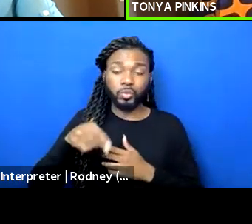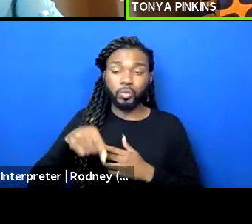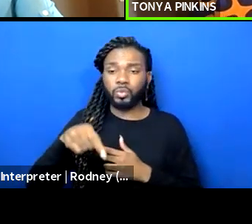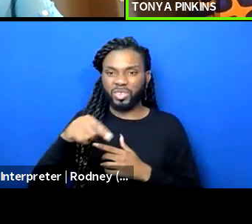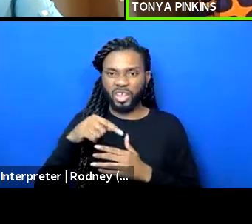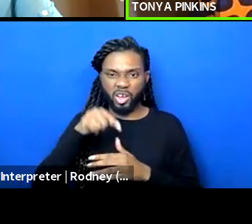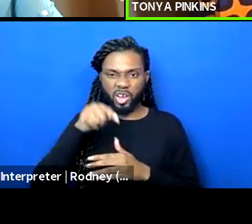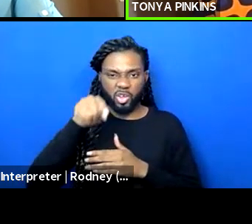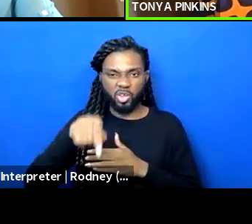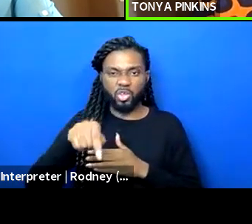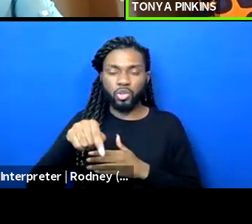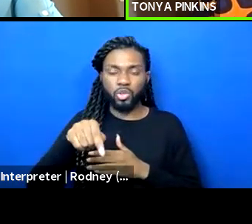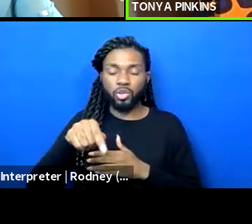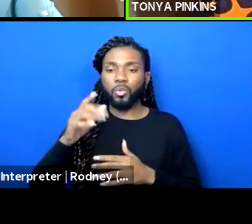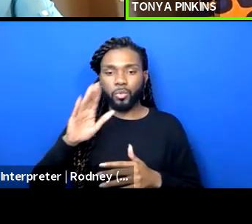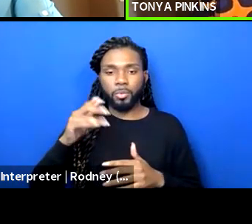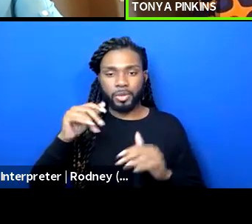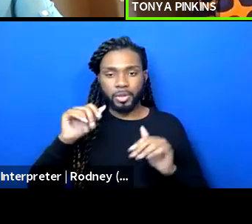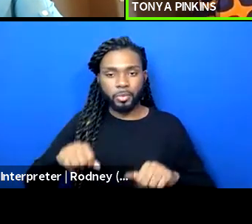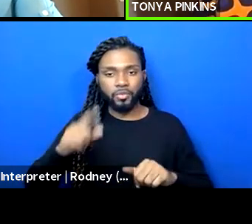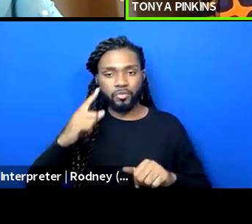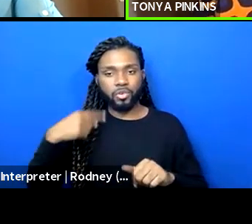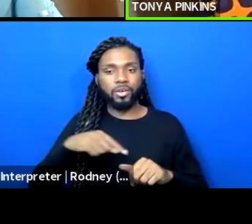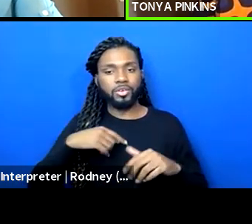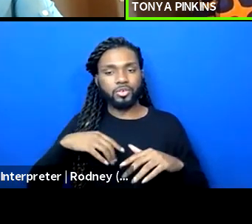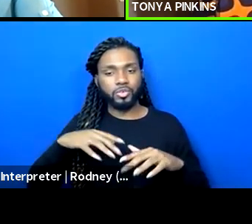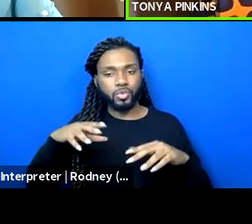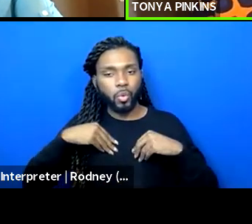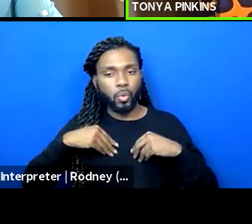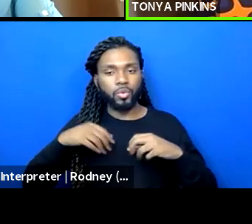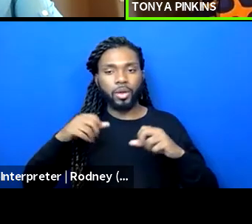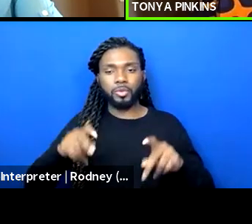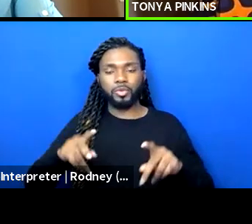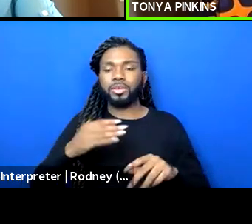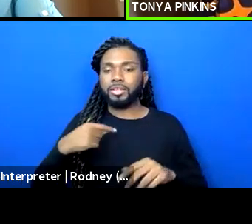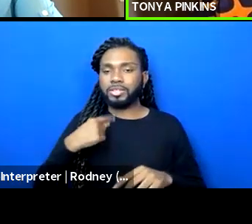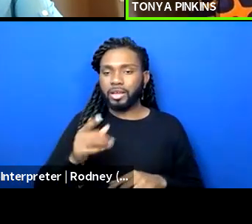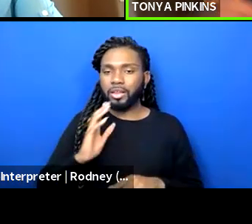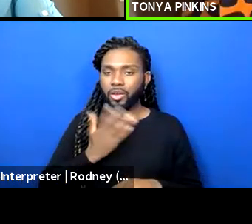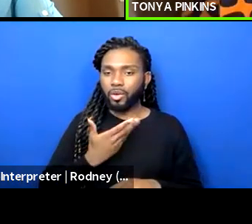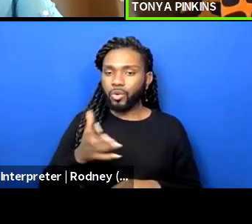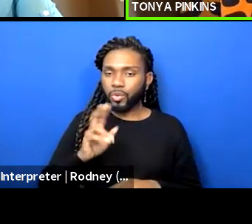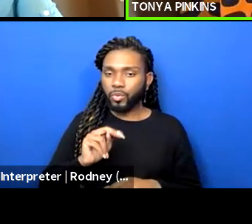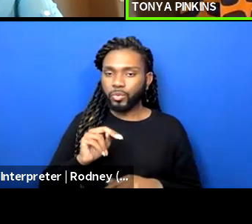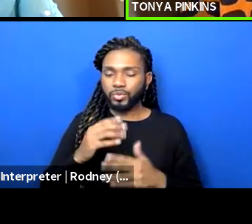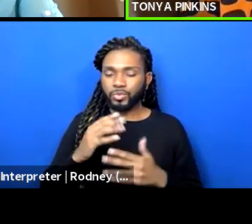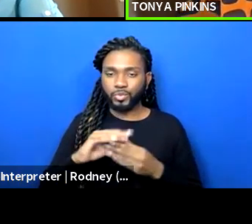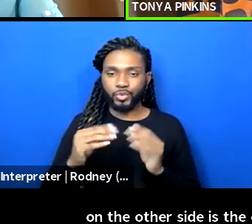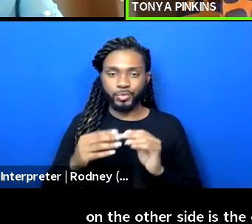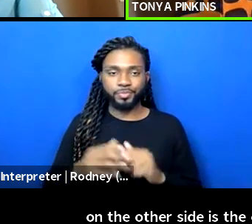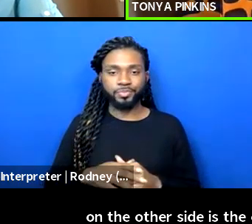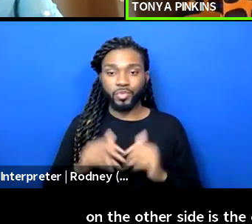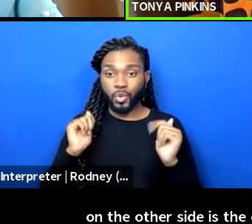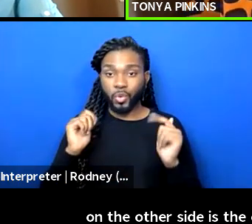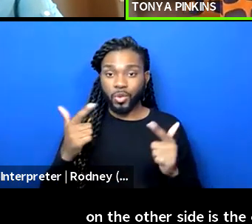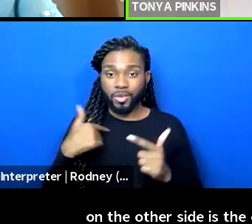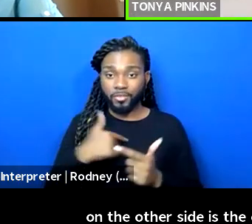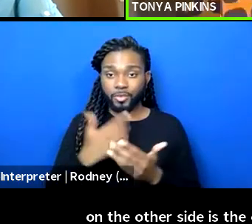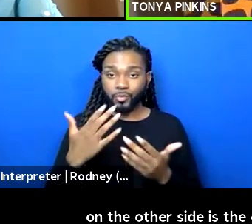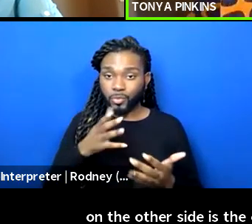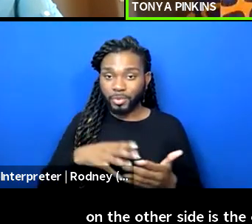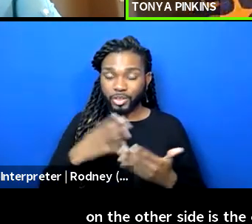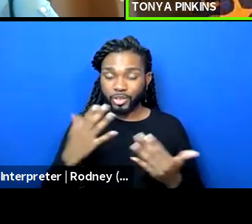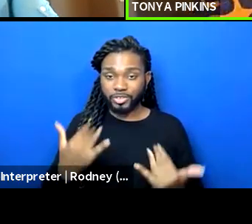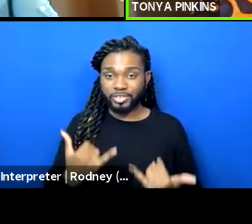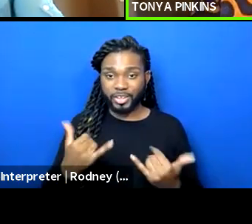capacity to own opportunity and tell our own story. All of us women here today are doing it.